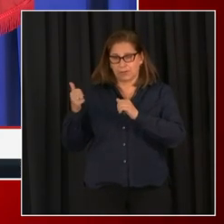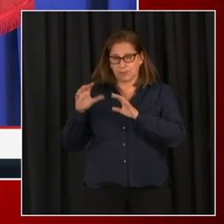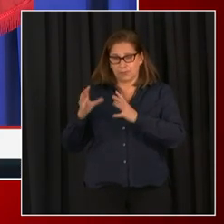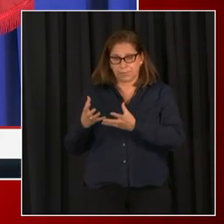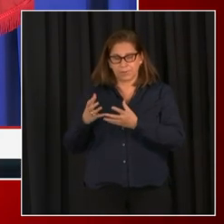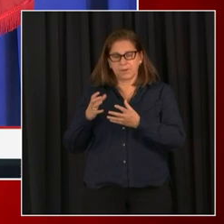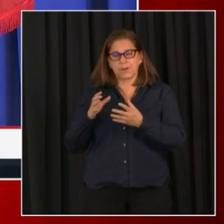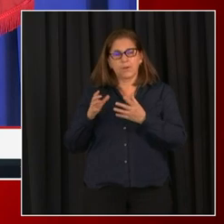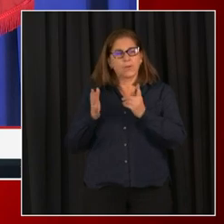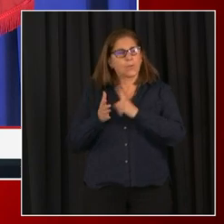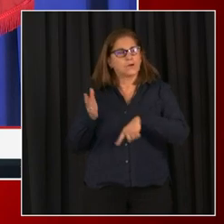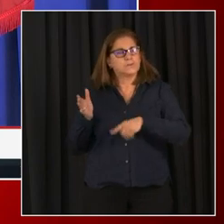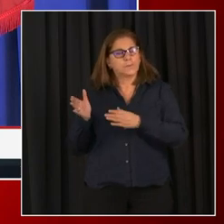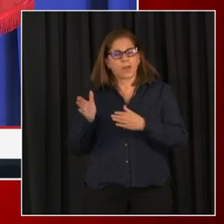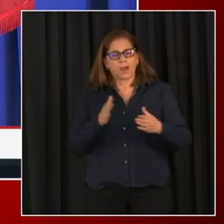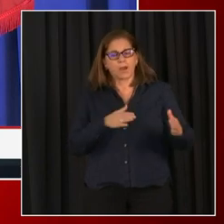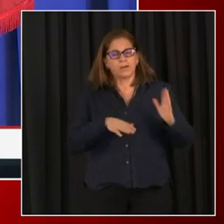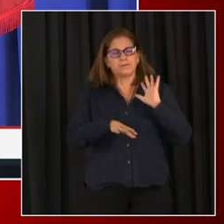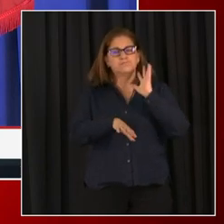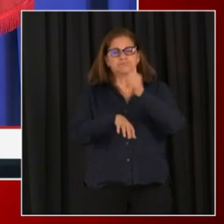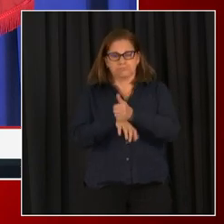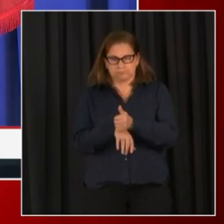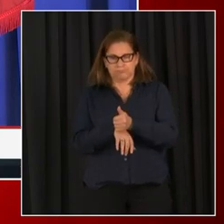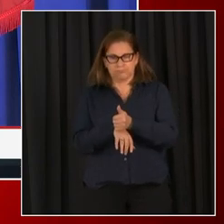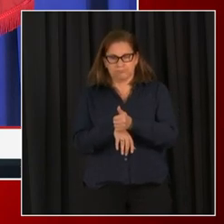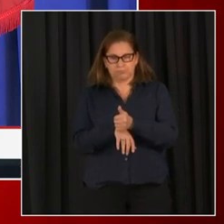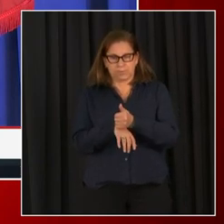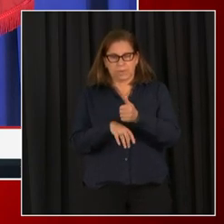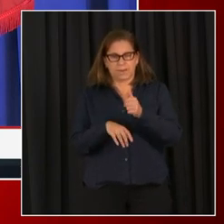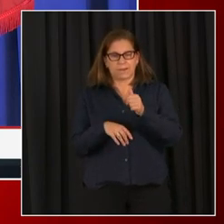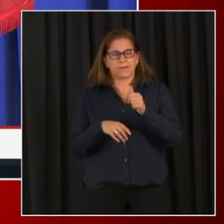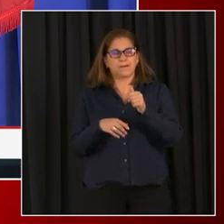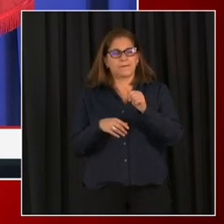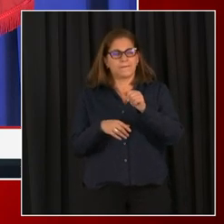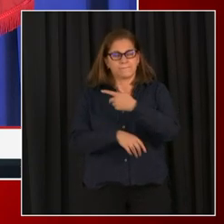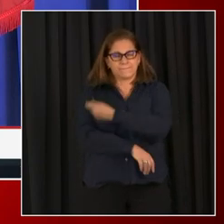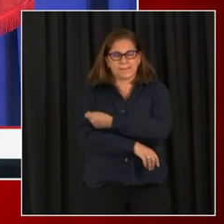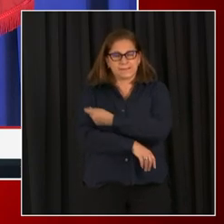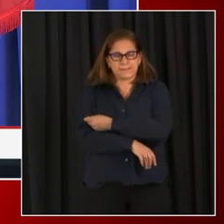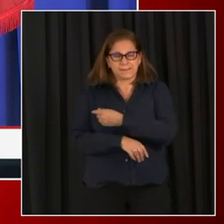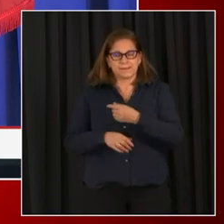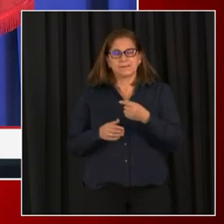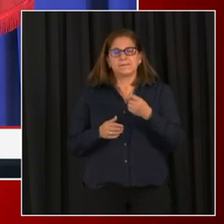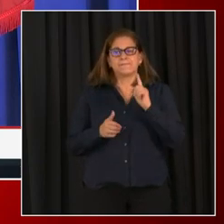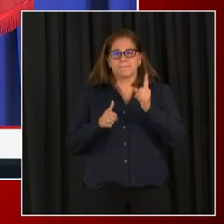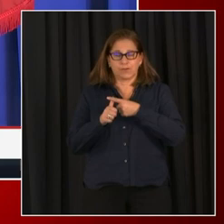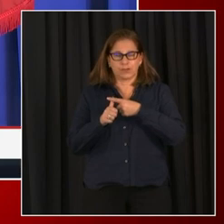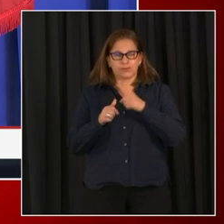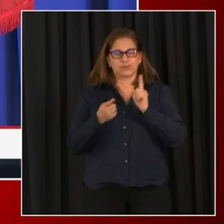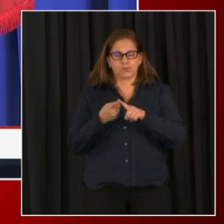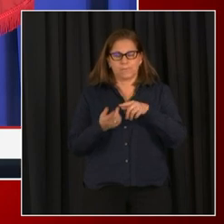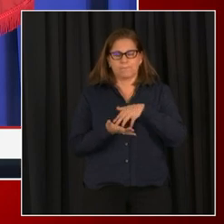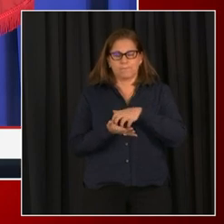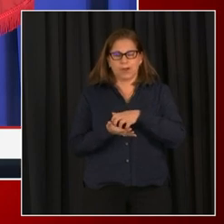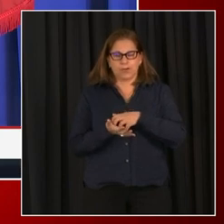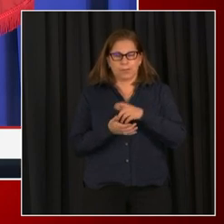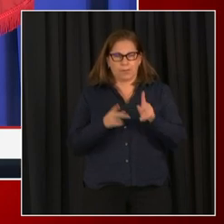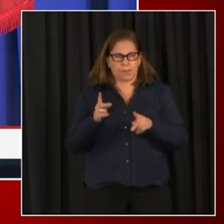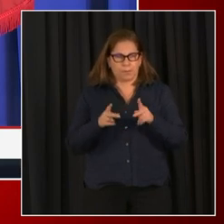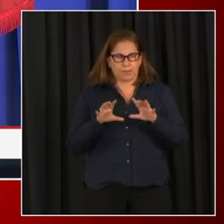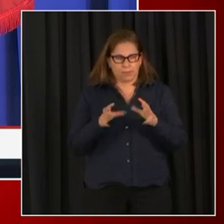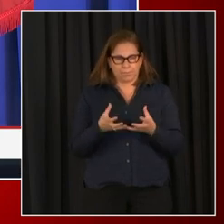First, where the vaccine is more limited on more vulnerable people and people who